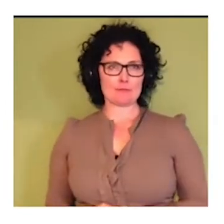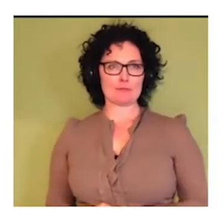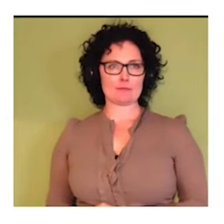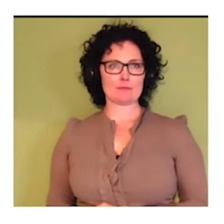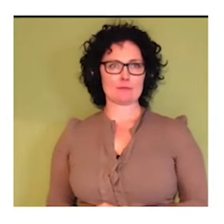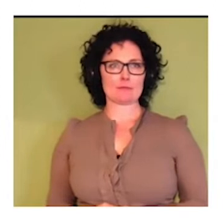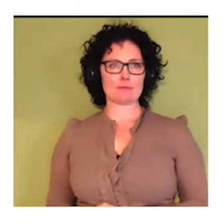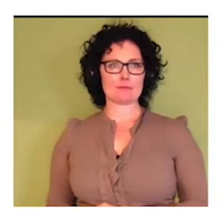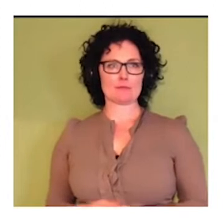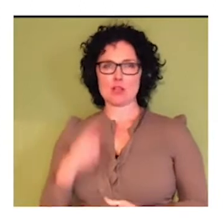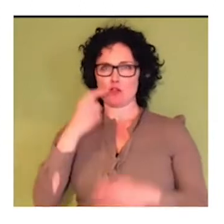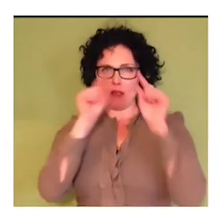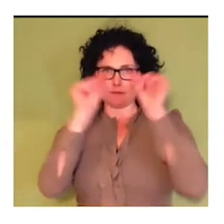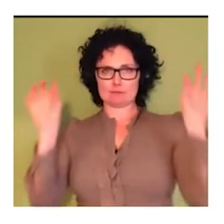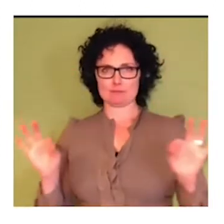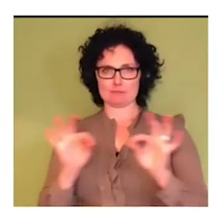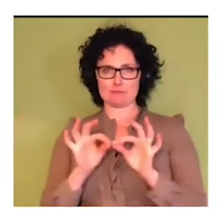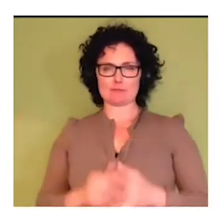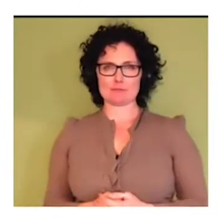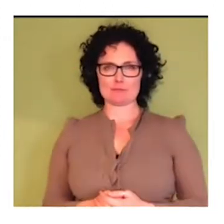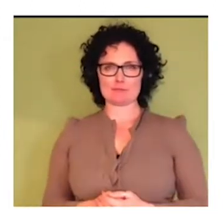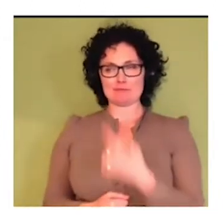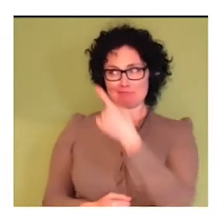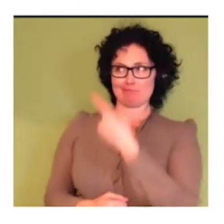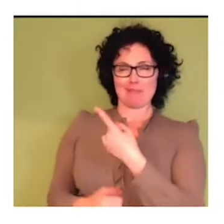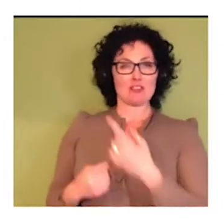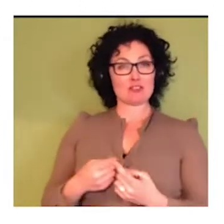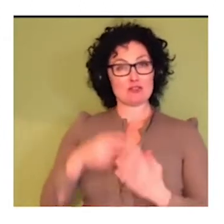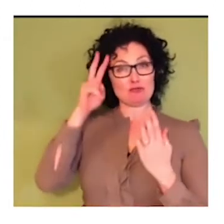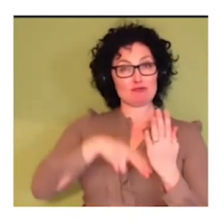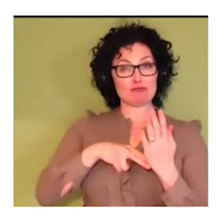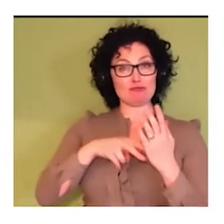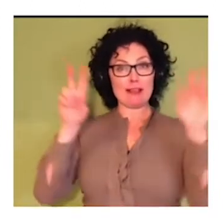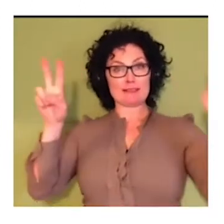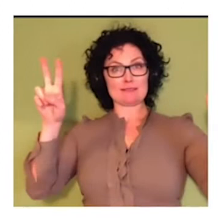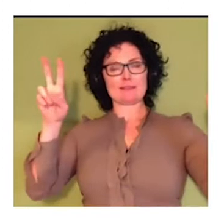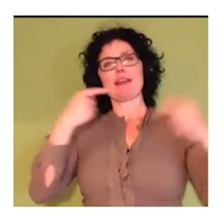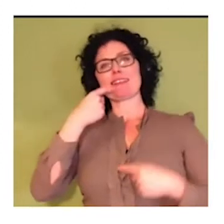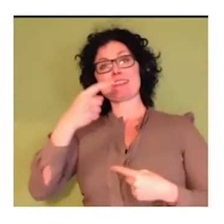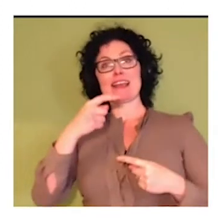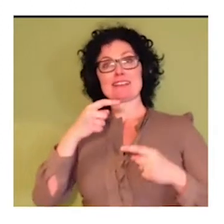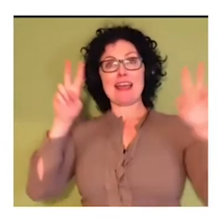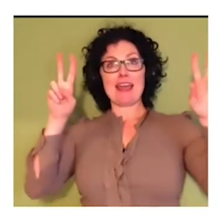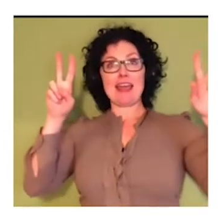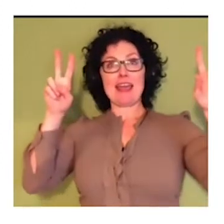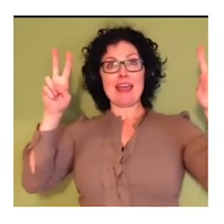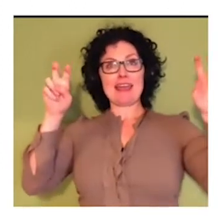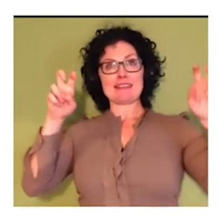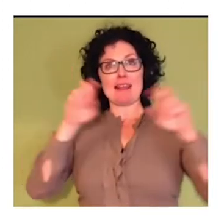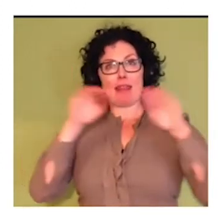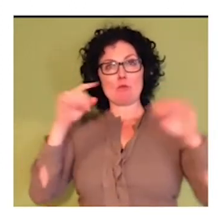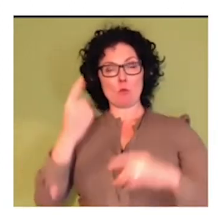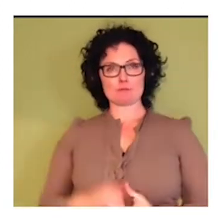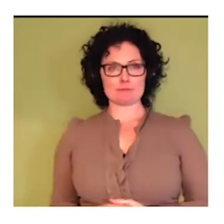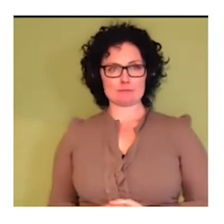1,341 lives are lost. So it read me this heading and it told me it was heading level 1. Let's keep reading. Down arrow. Graphic painting of a